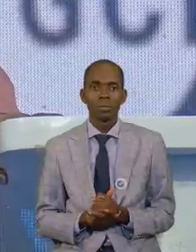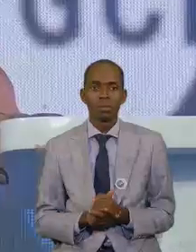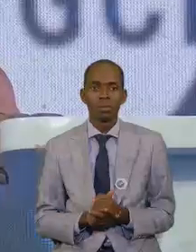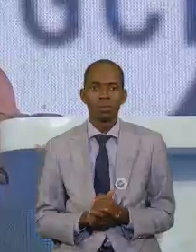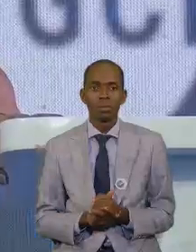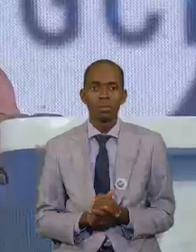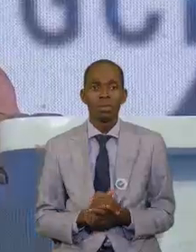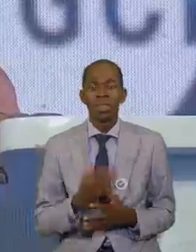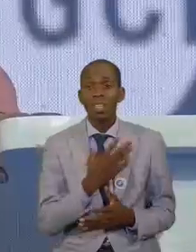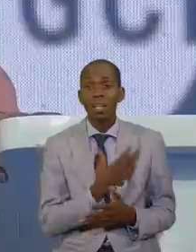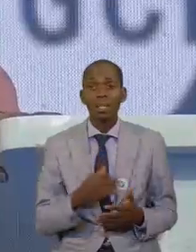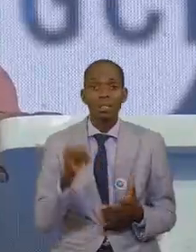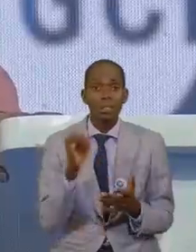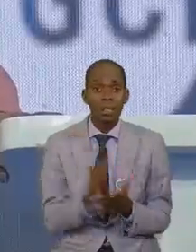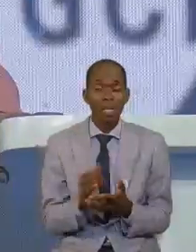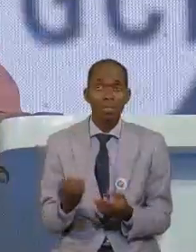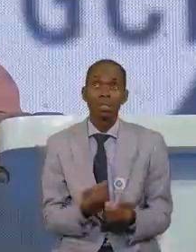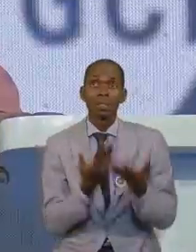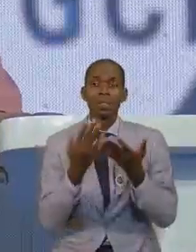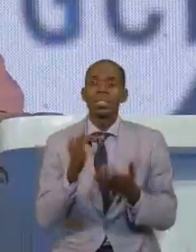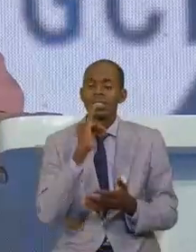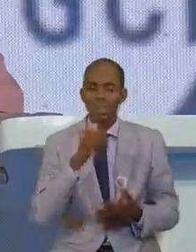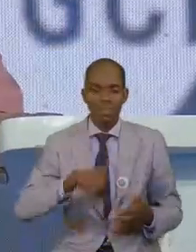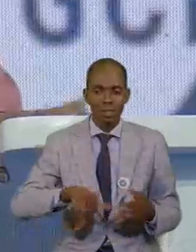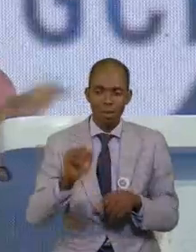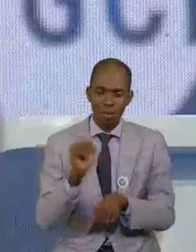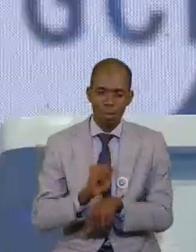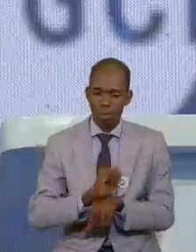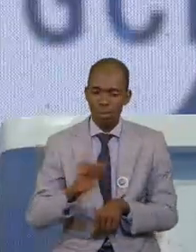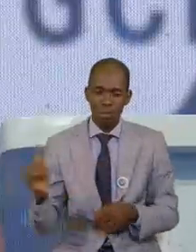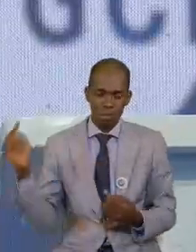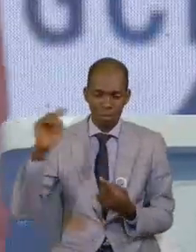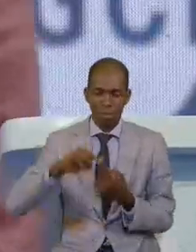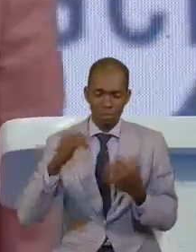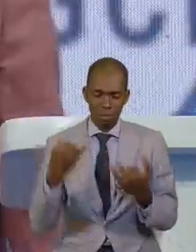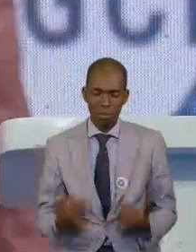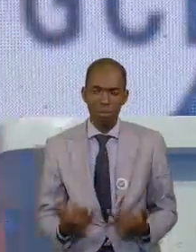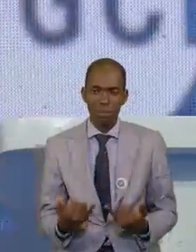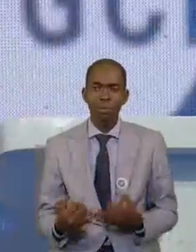And that propitiation is still effective until today.